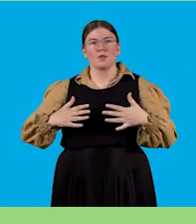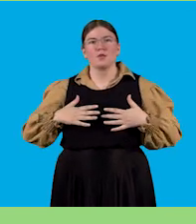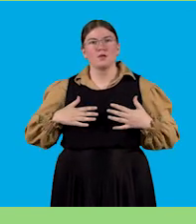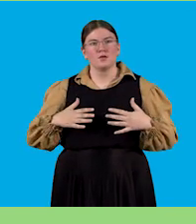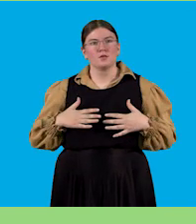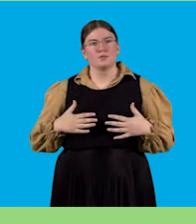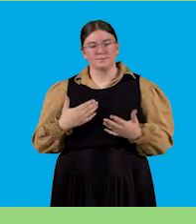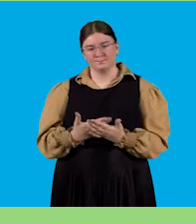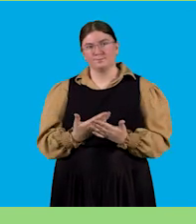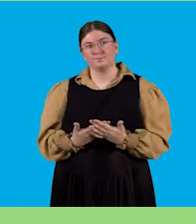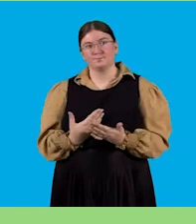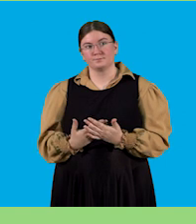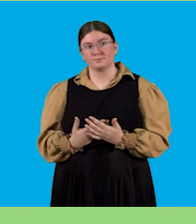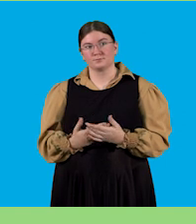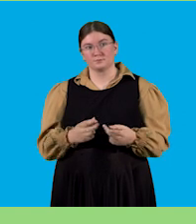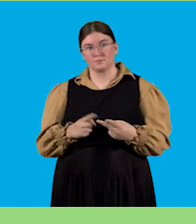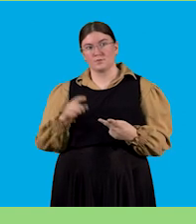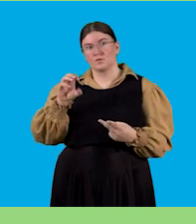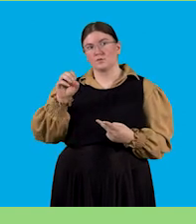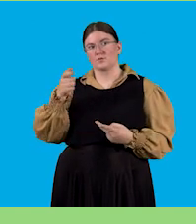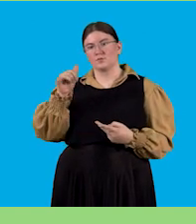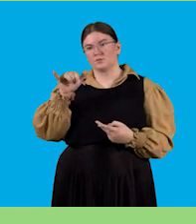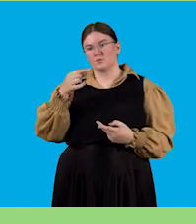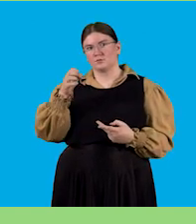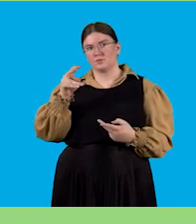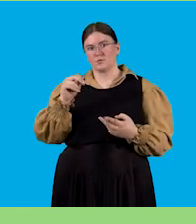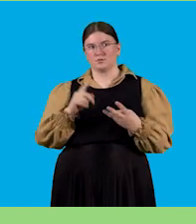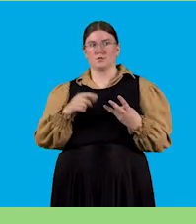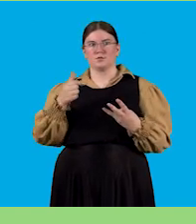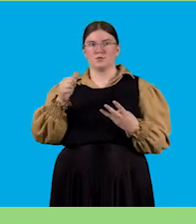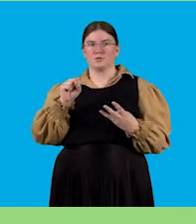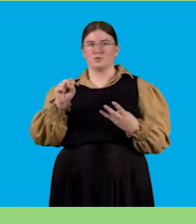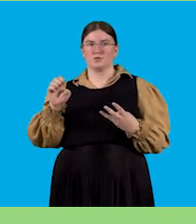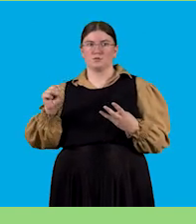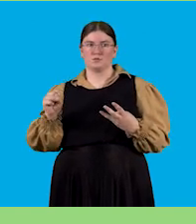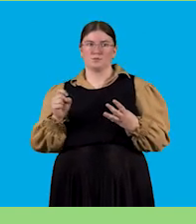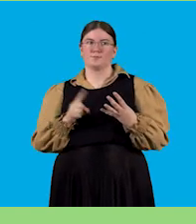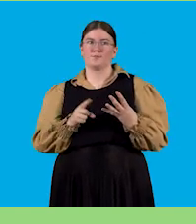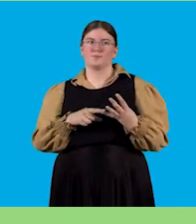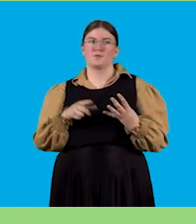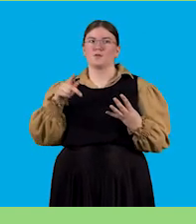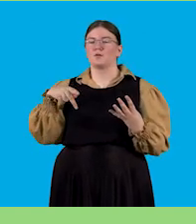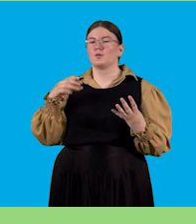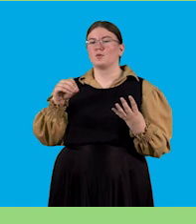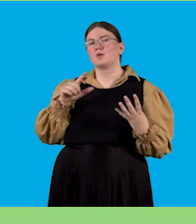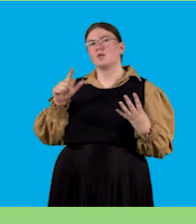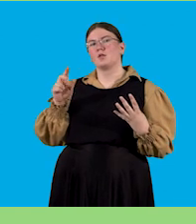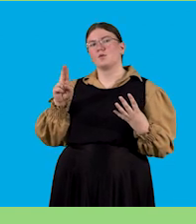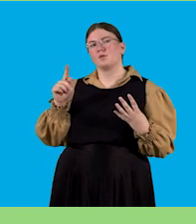breathe. The system allows oxygen, gases, and pollutants to be brought into our bodies